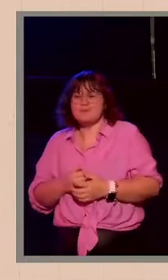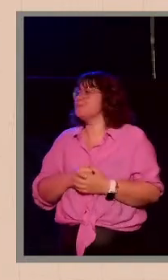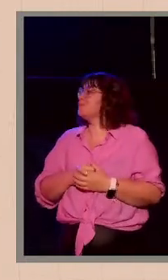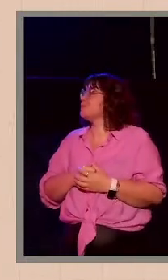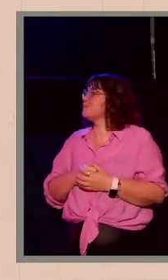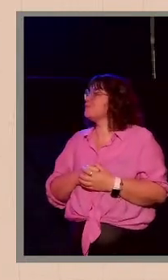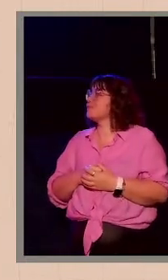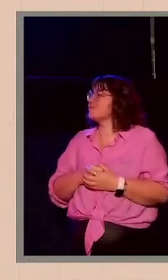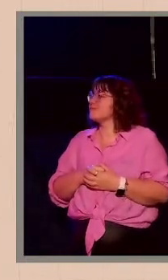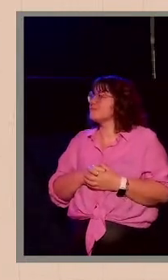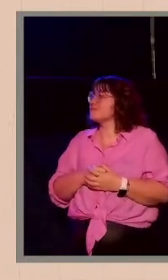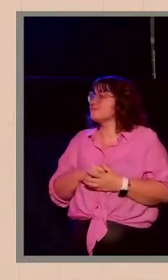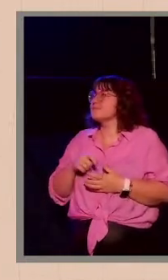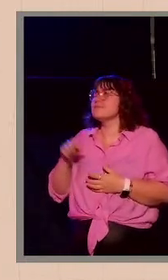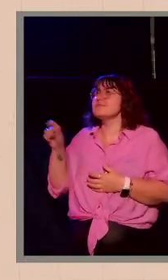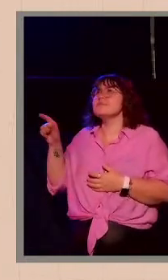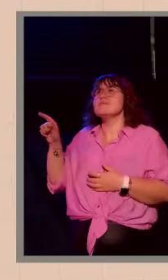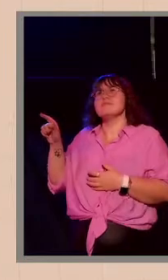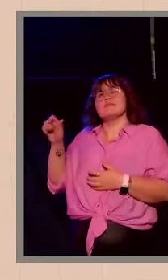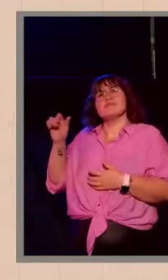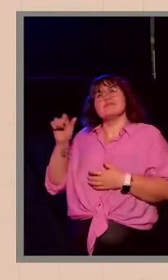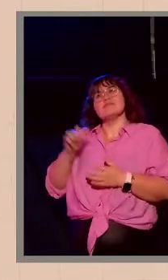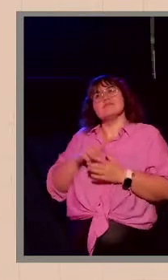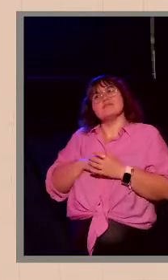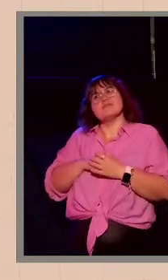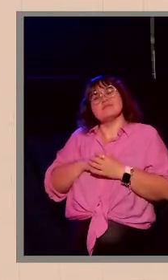Yeah, I think that